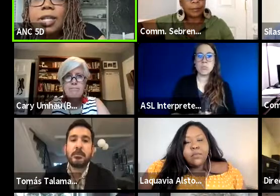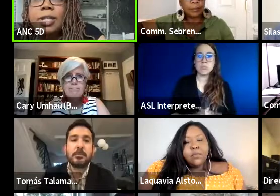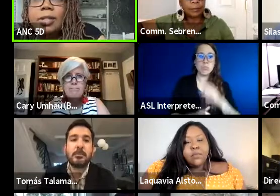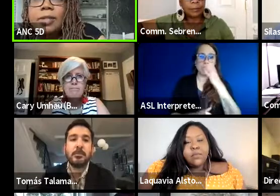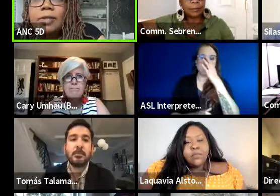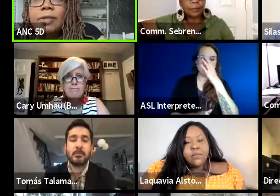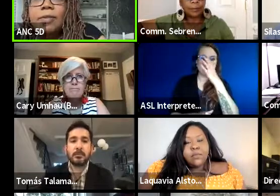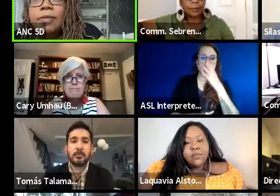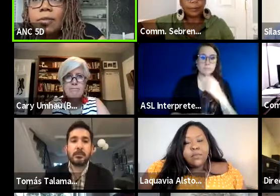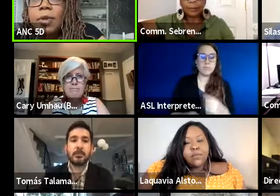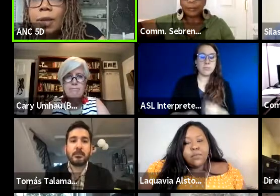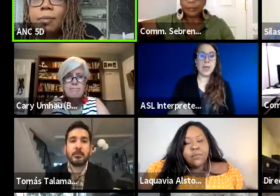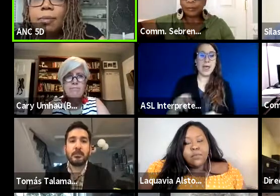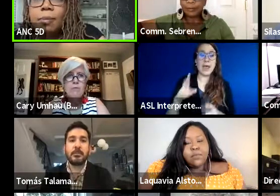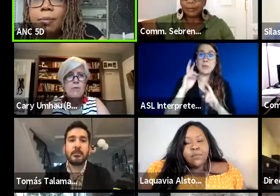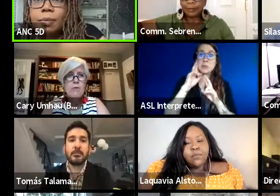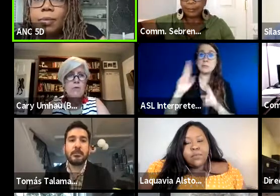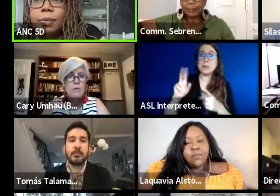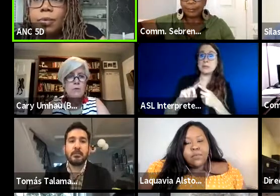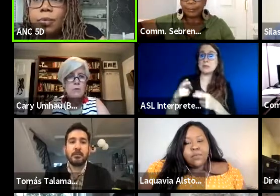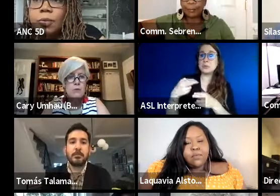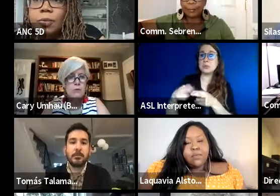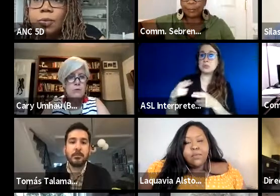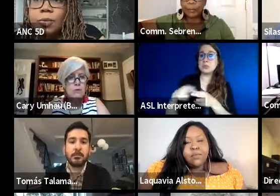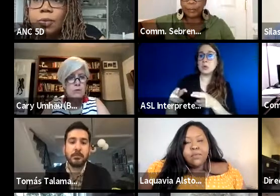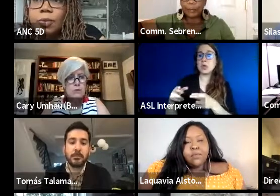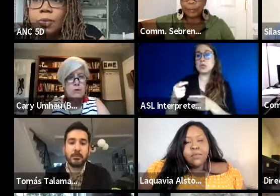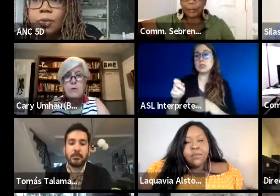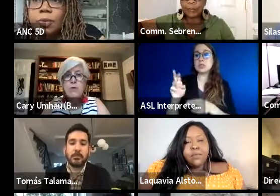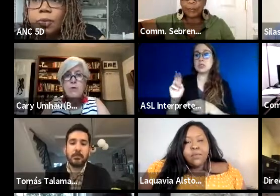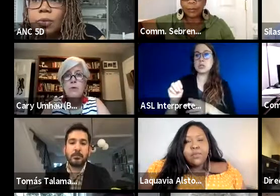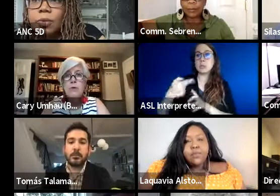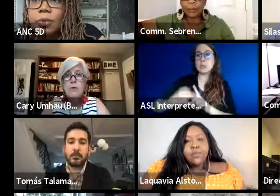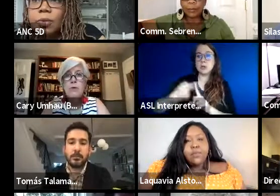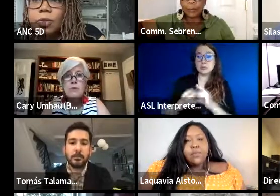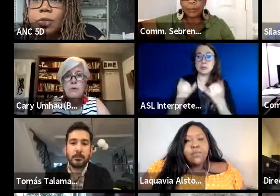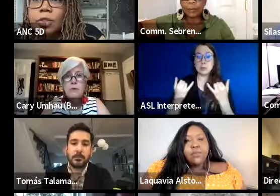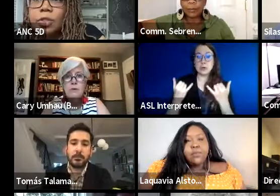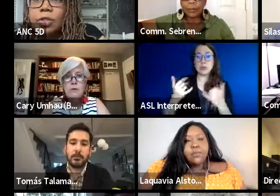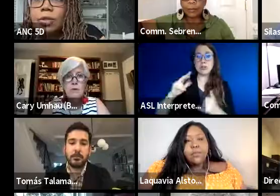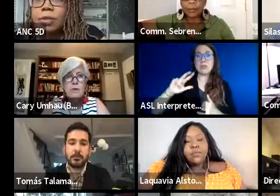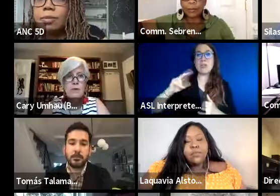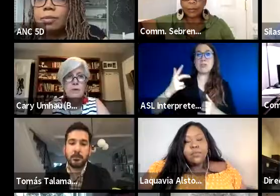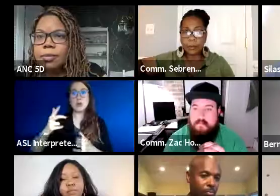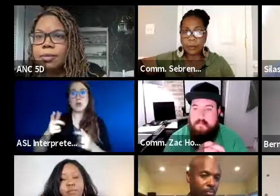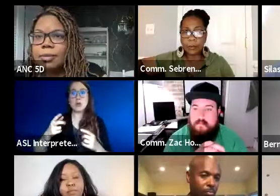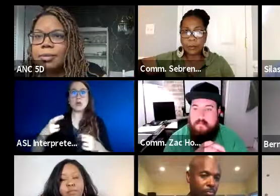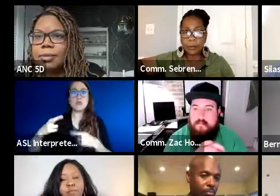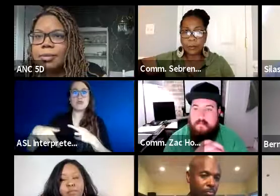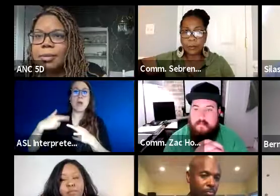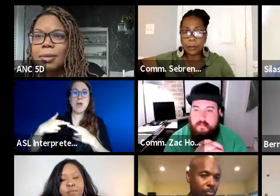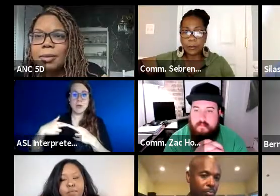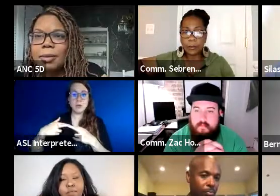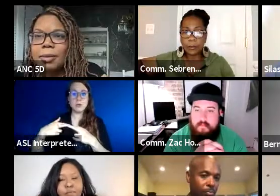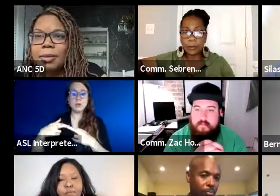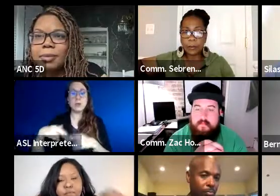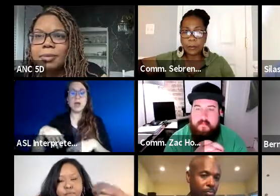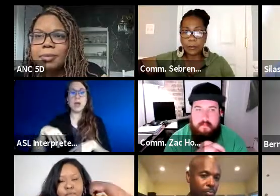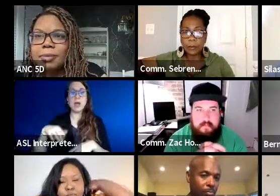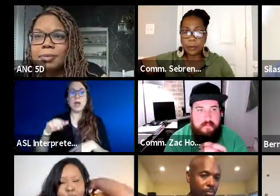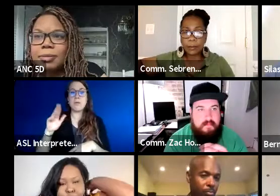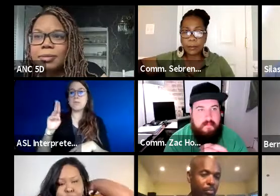With respect to the short-term rentals, we are currently going through the 3rd round of rulemaking that was published on May